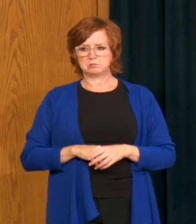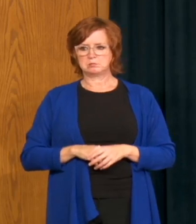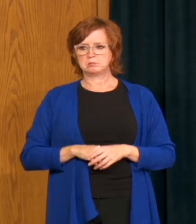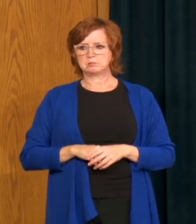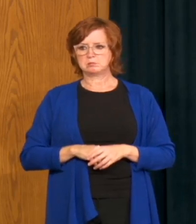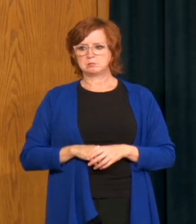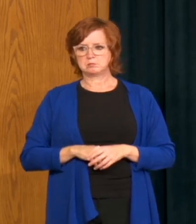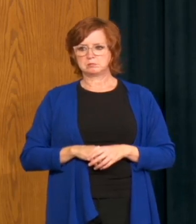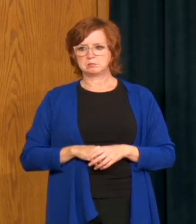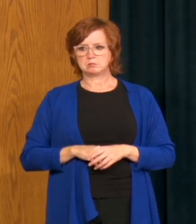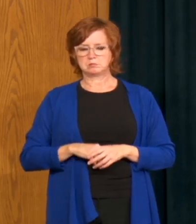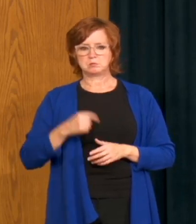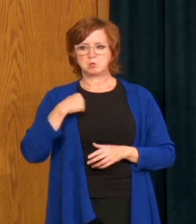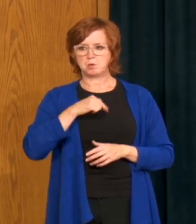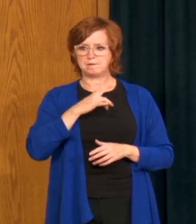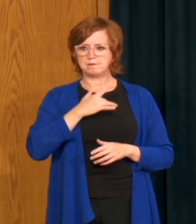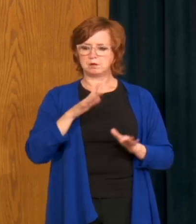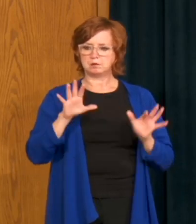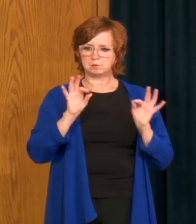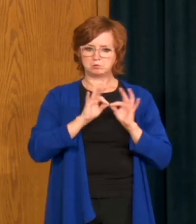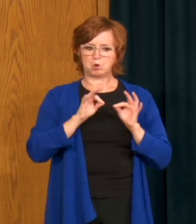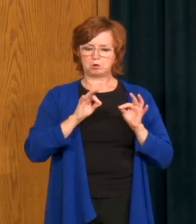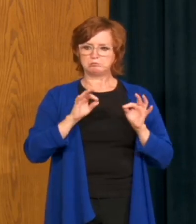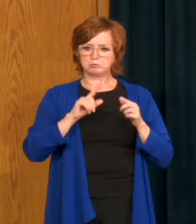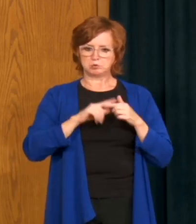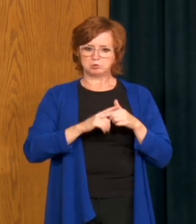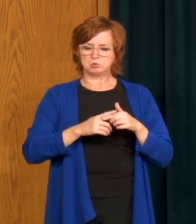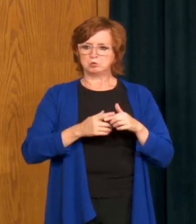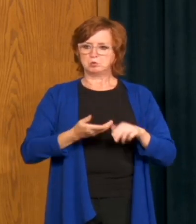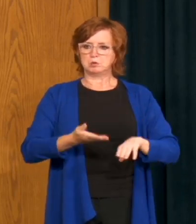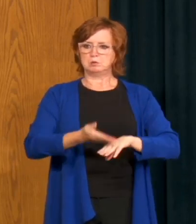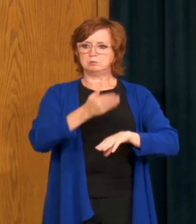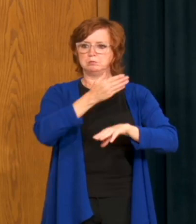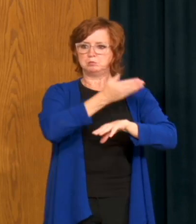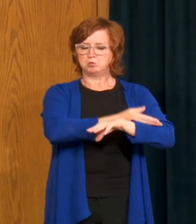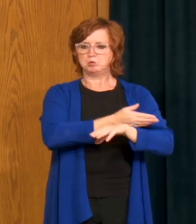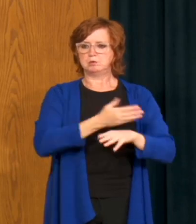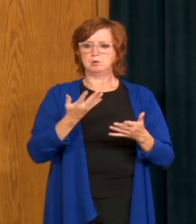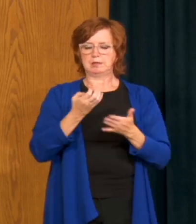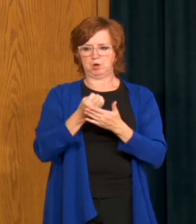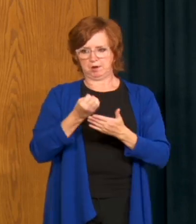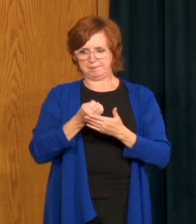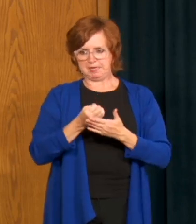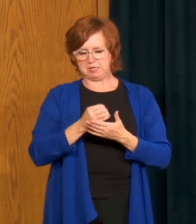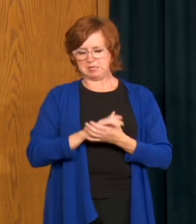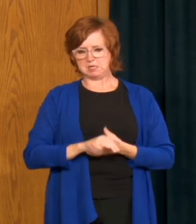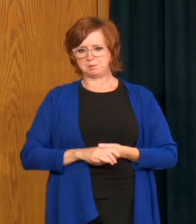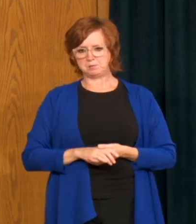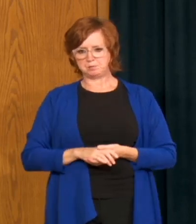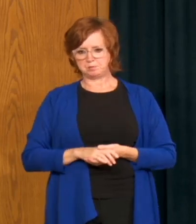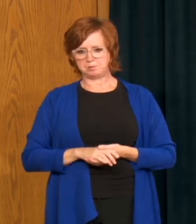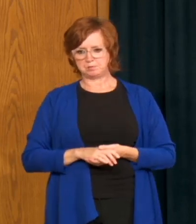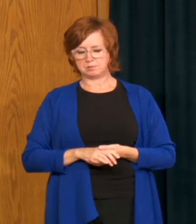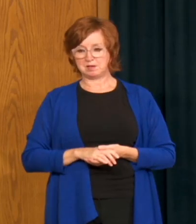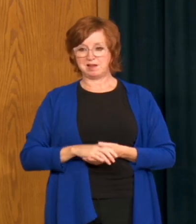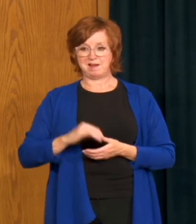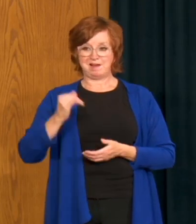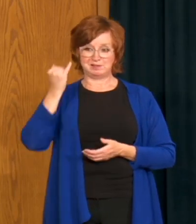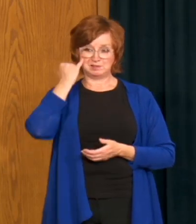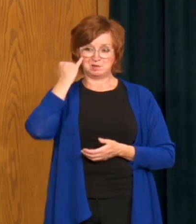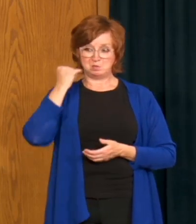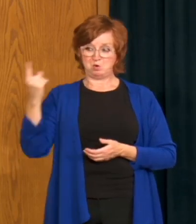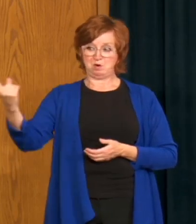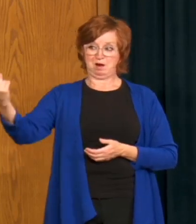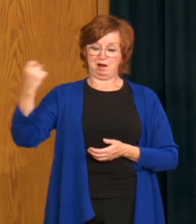economic impact on Regina and the surrounding area, which is why we supported this particular model. If there was to be an ask, and I won't go too far